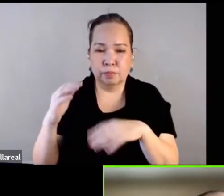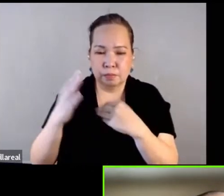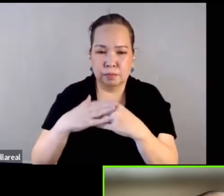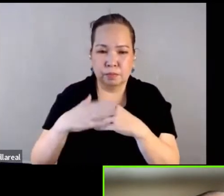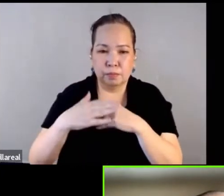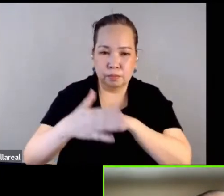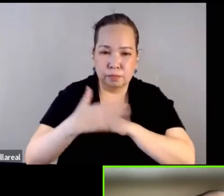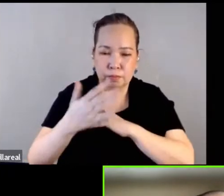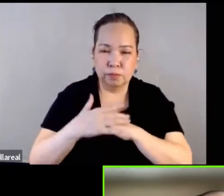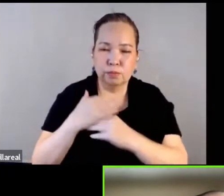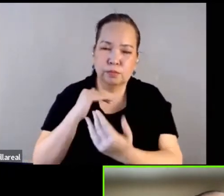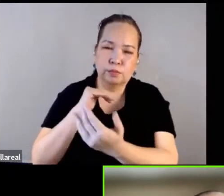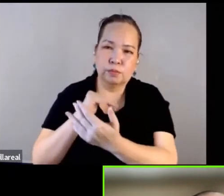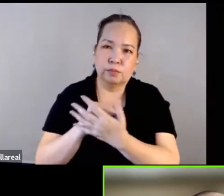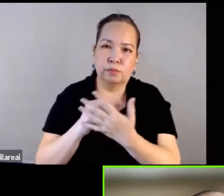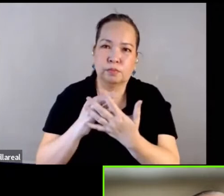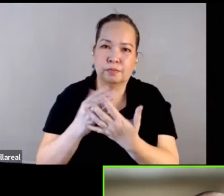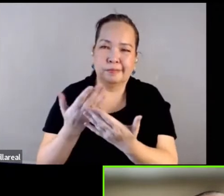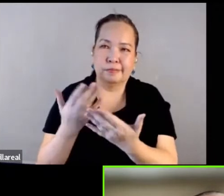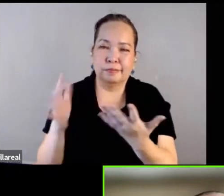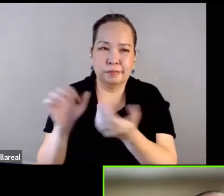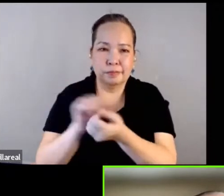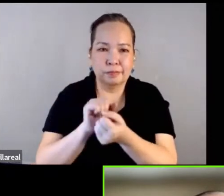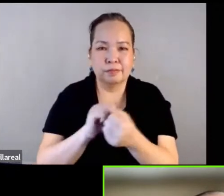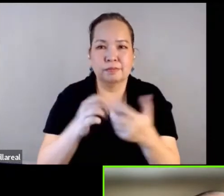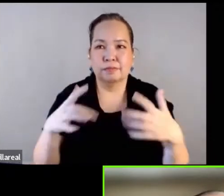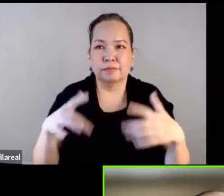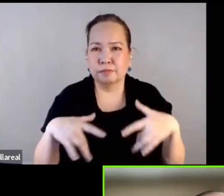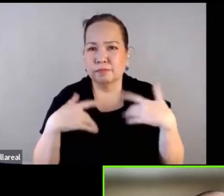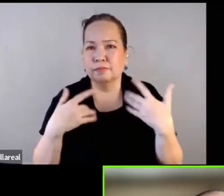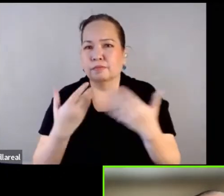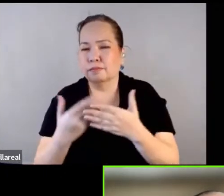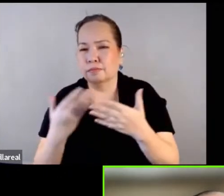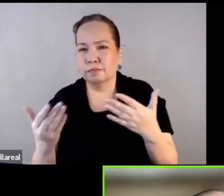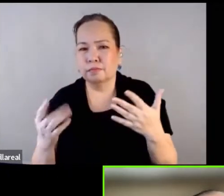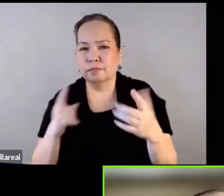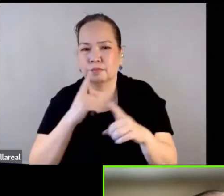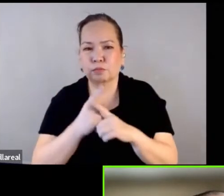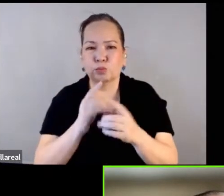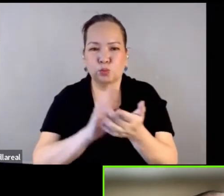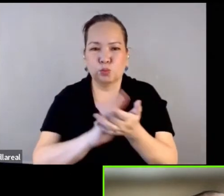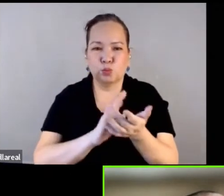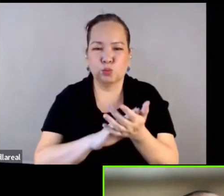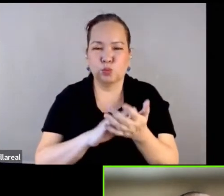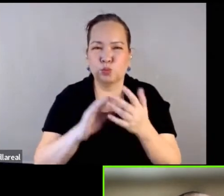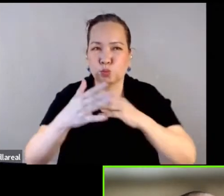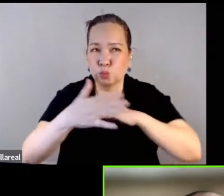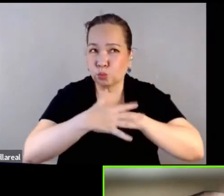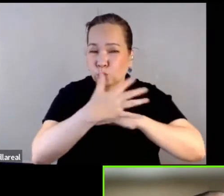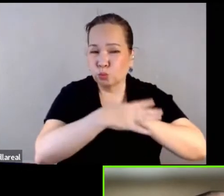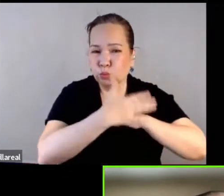further damage and loss of life, and ensure that schools in the most